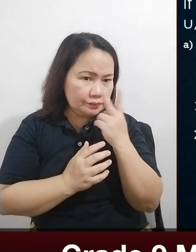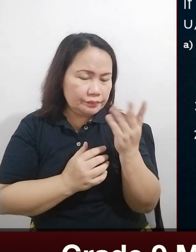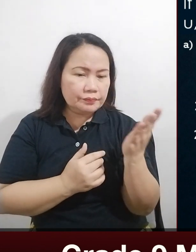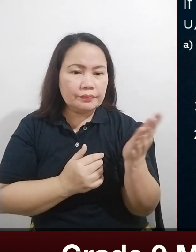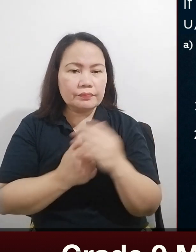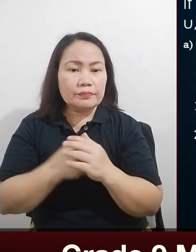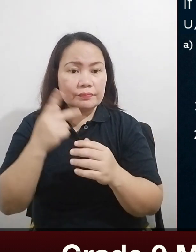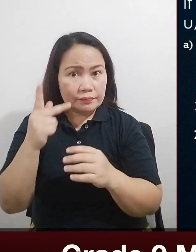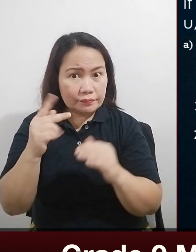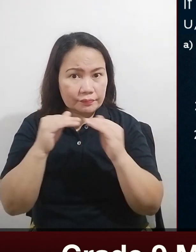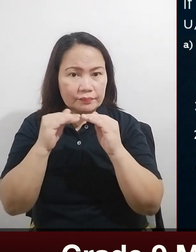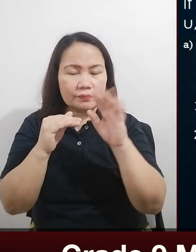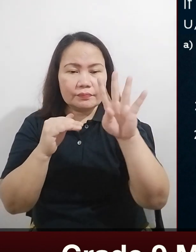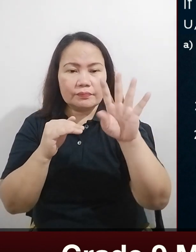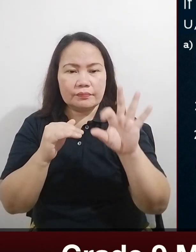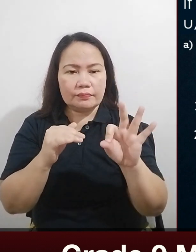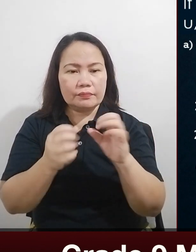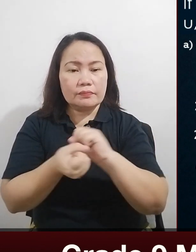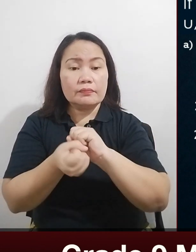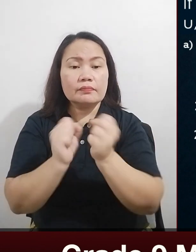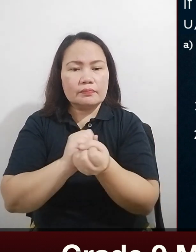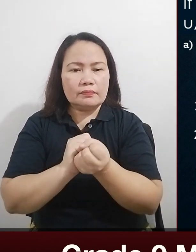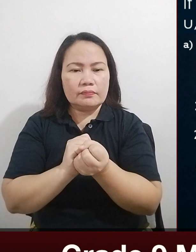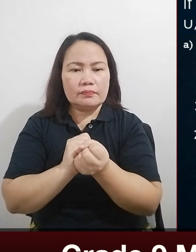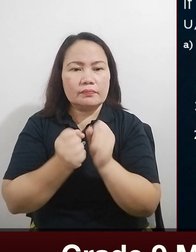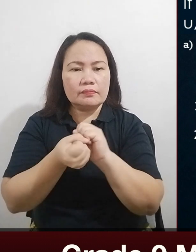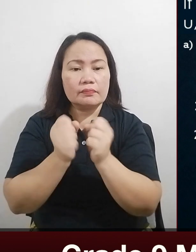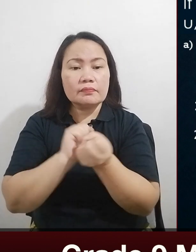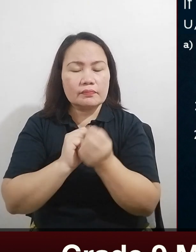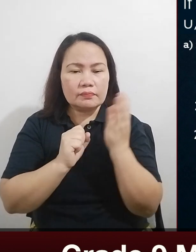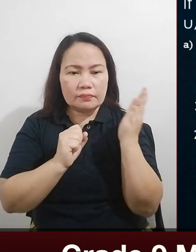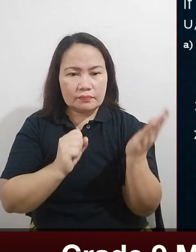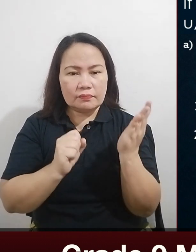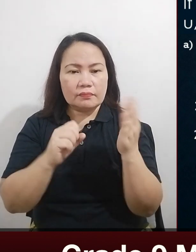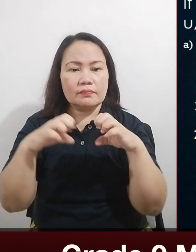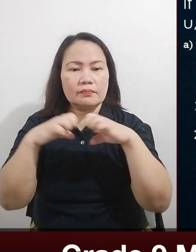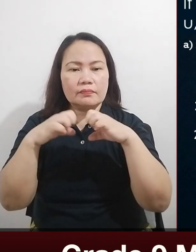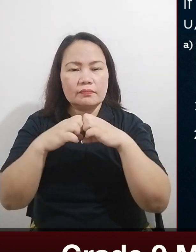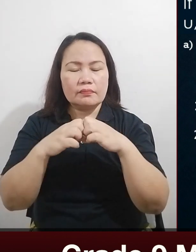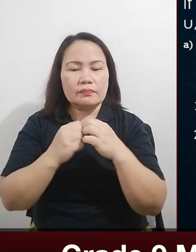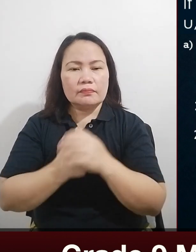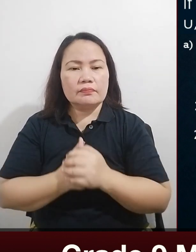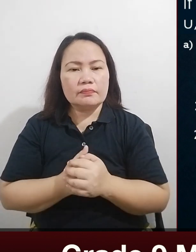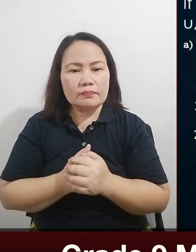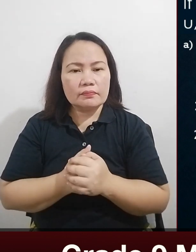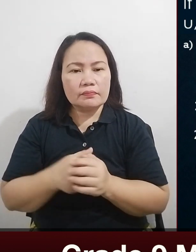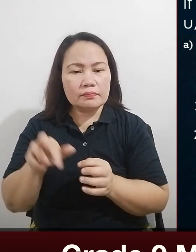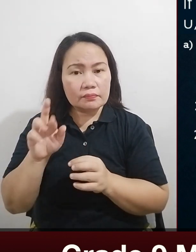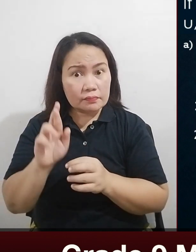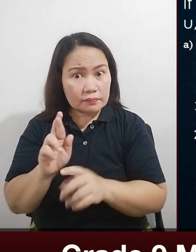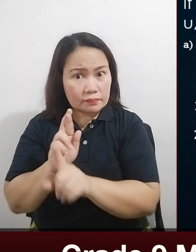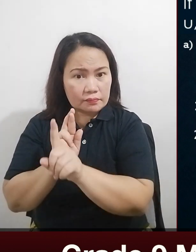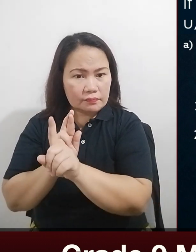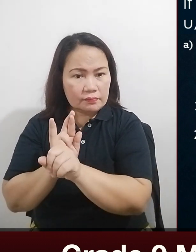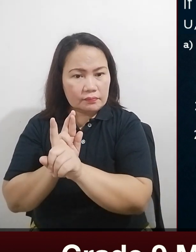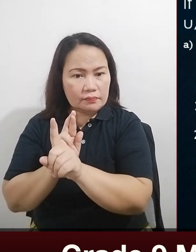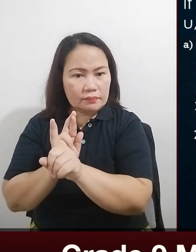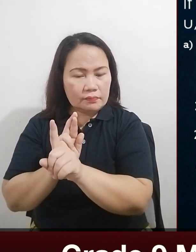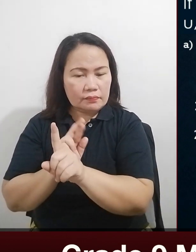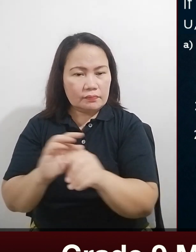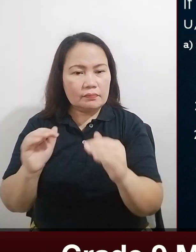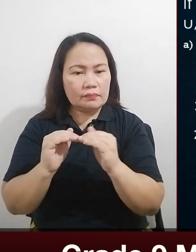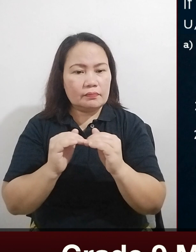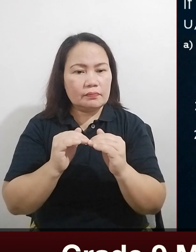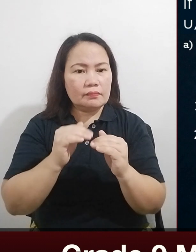yung constant. Ang gagawin nyo lang ay isa-substitute natin dito sa equation natin. So, yung R